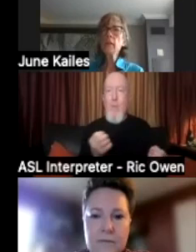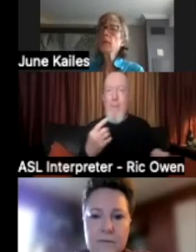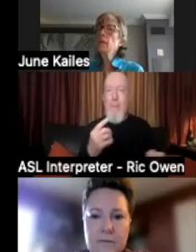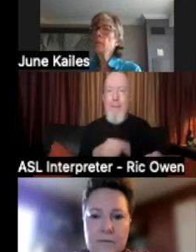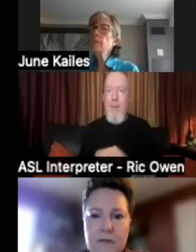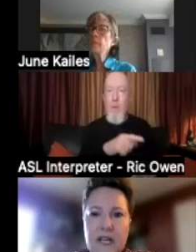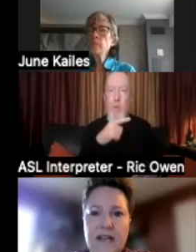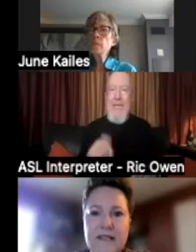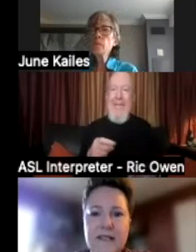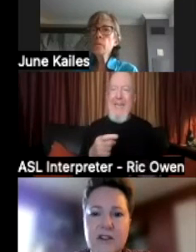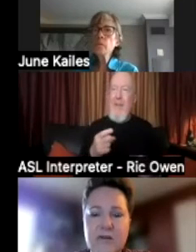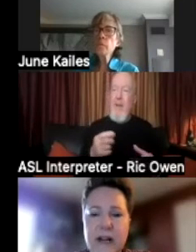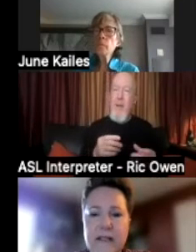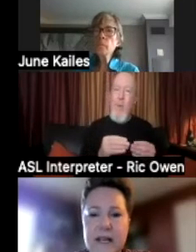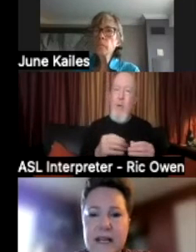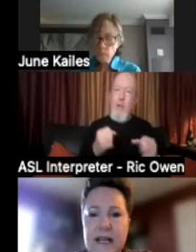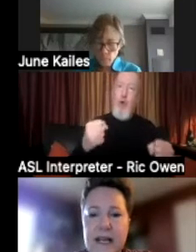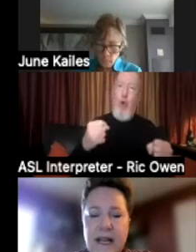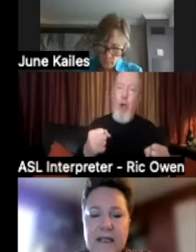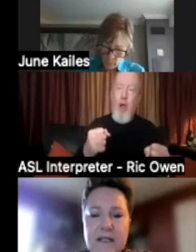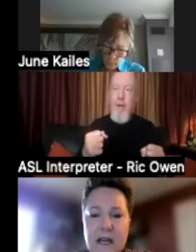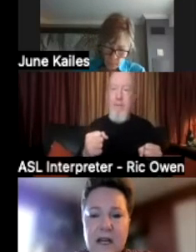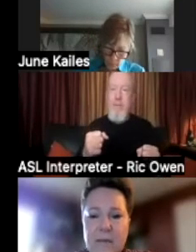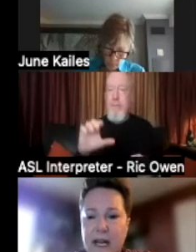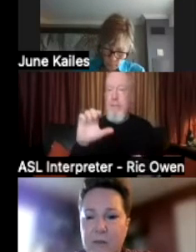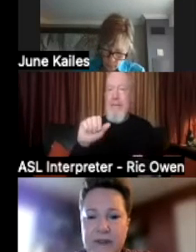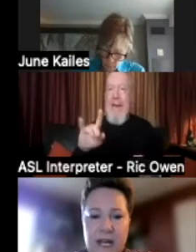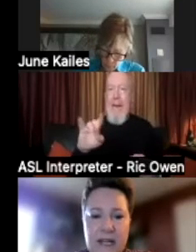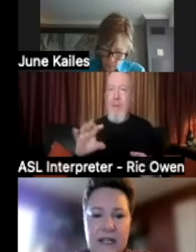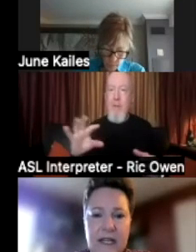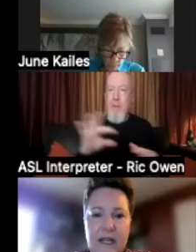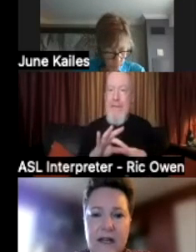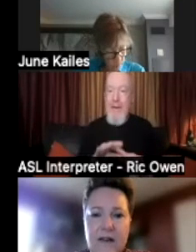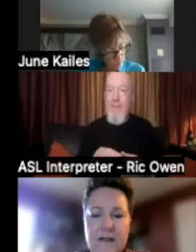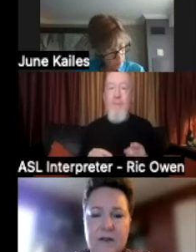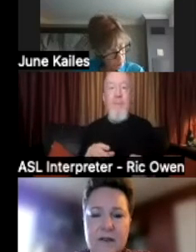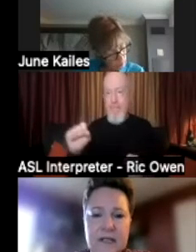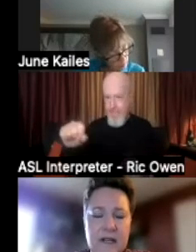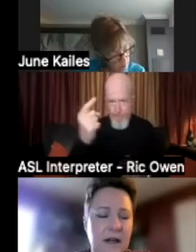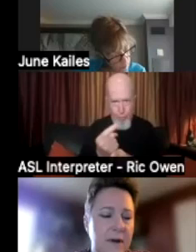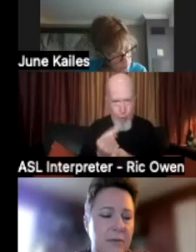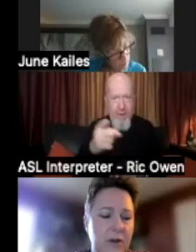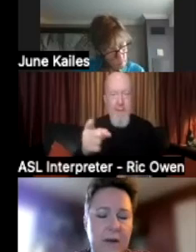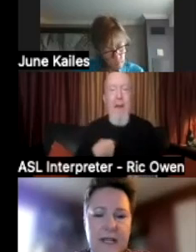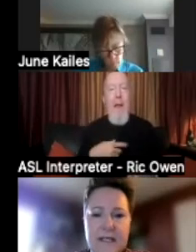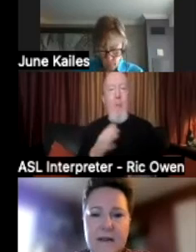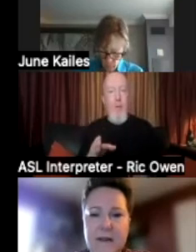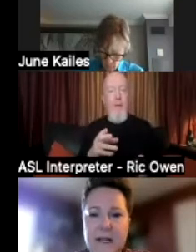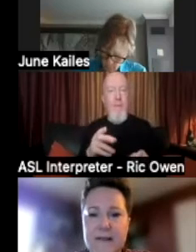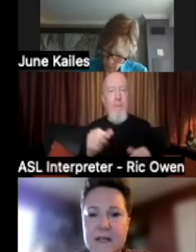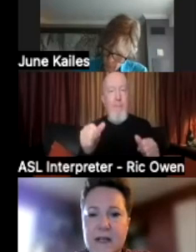connectivity. Yes, that's correct. And I could put that link. Also, it's a program